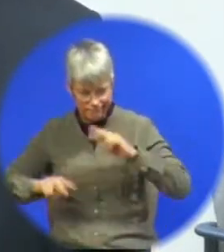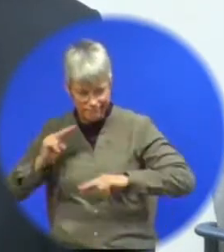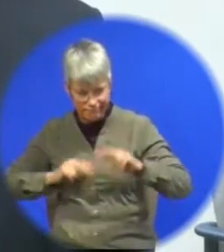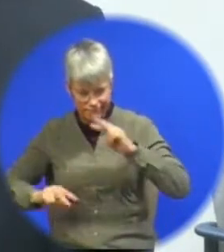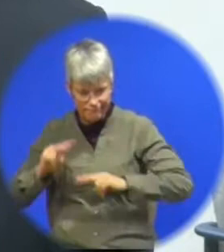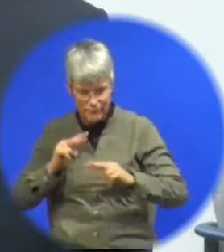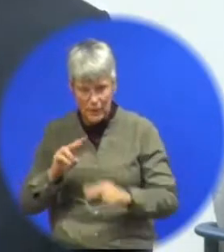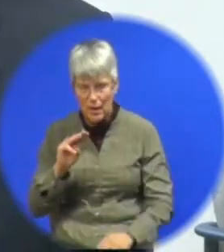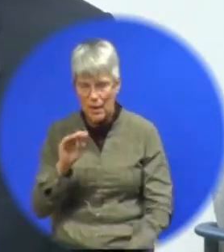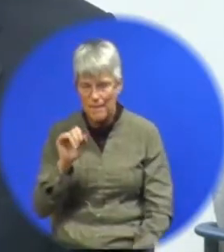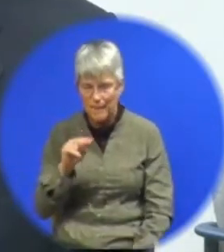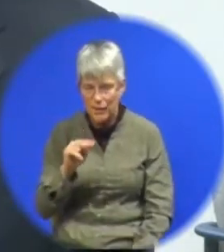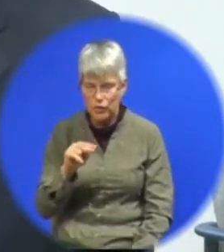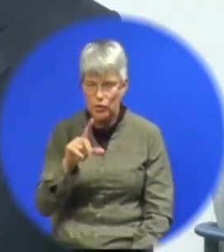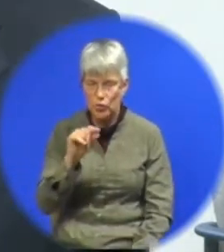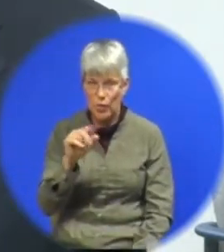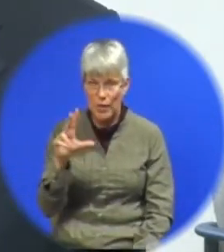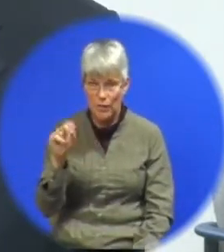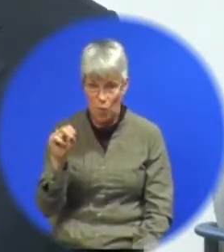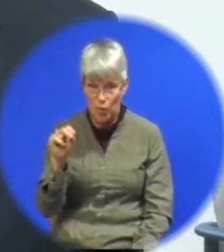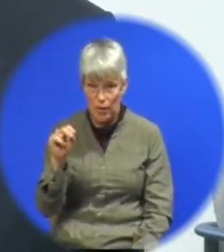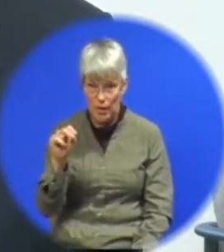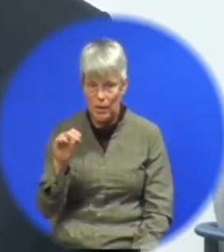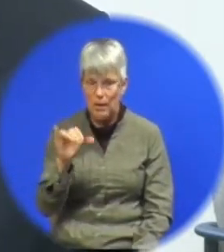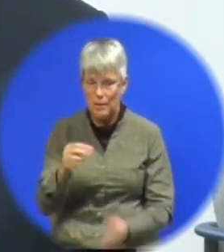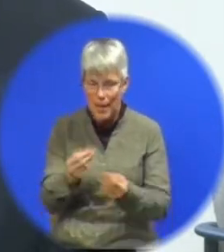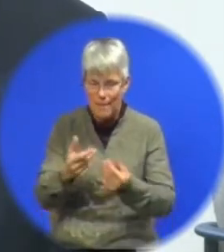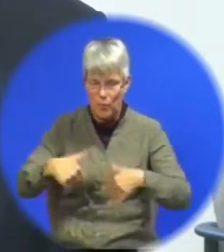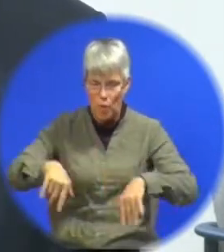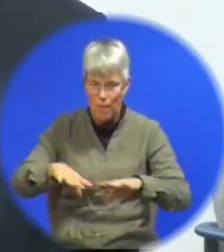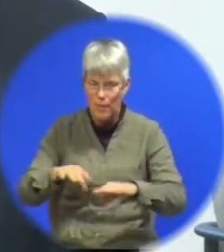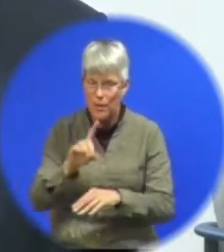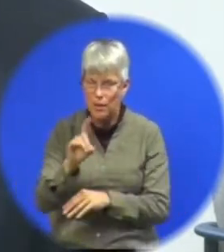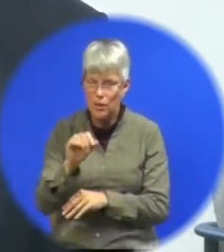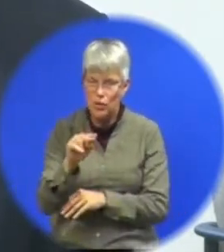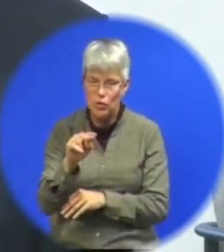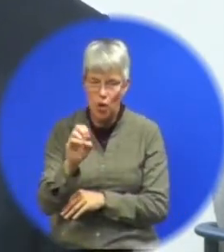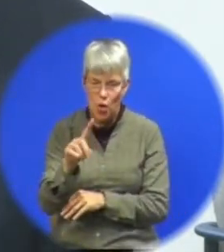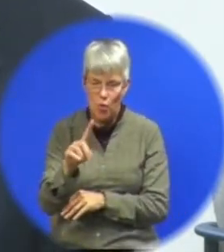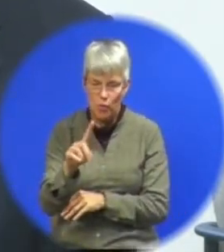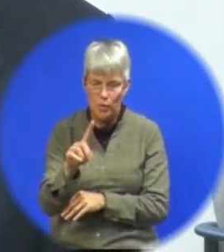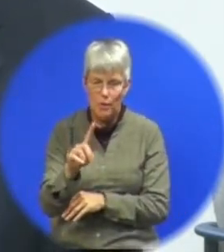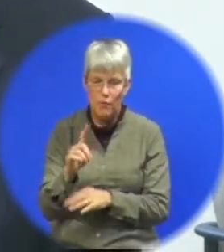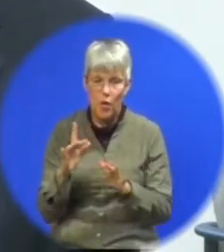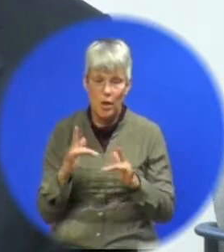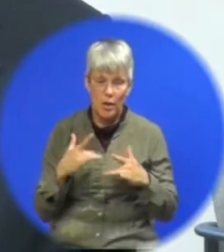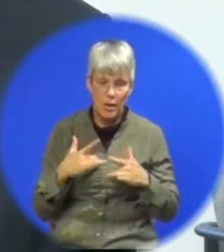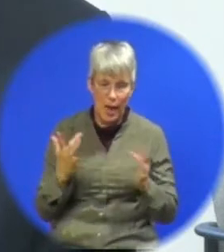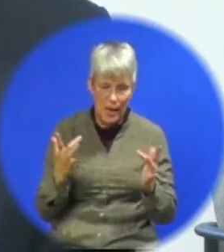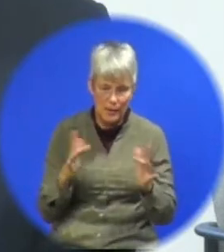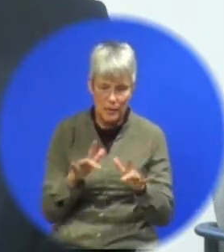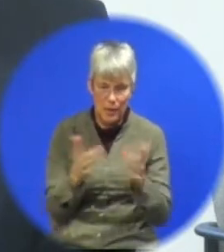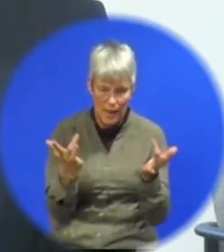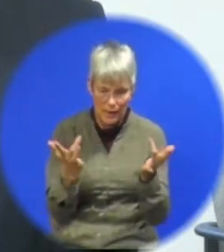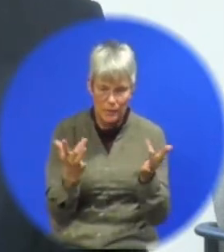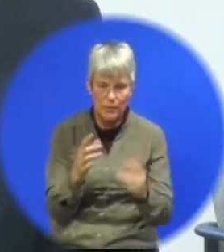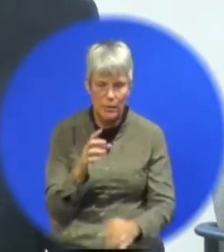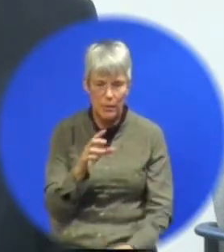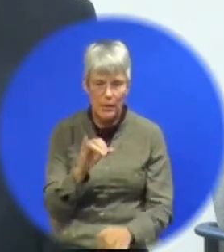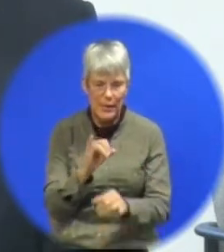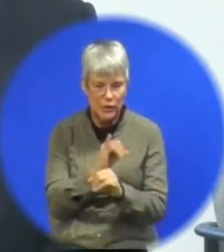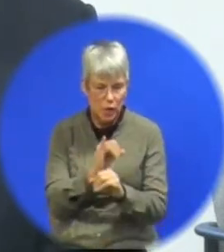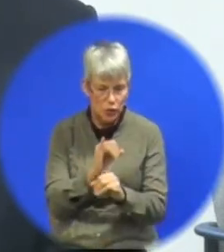plan calls for that property to be zoned such that it would allow light industrial or flex.